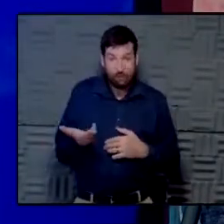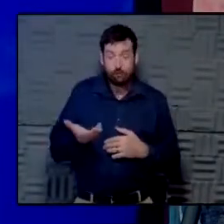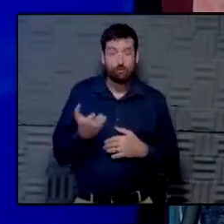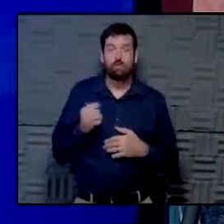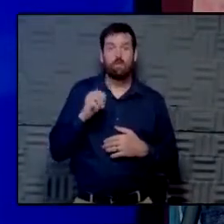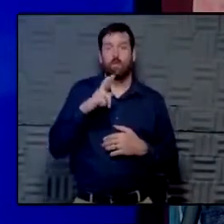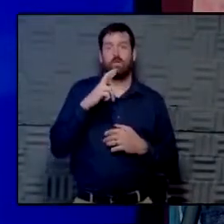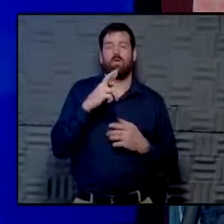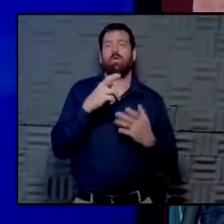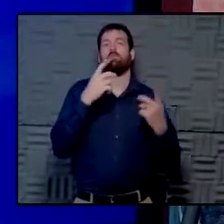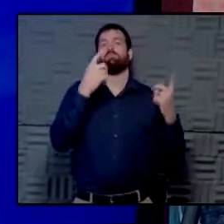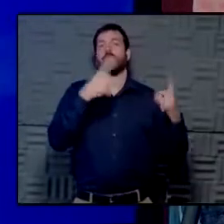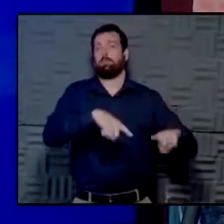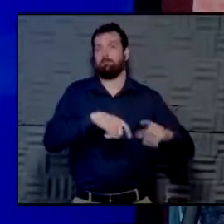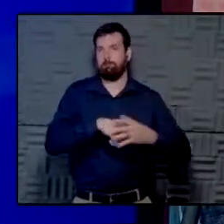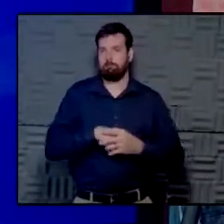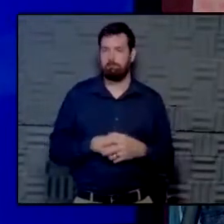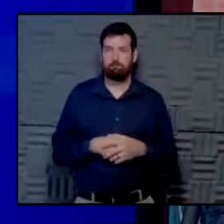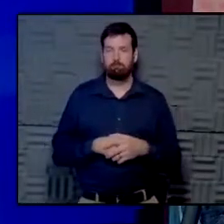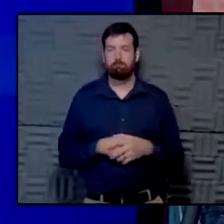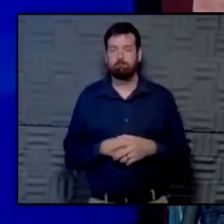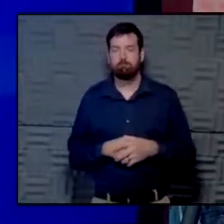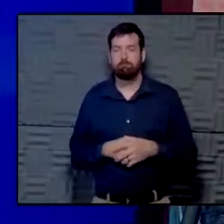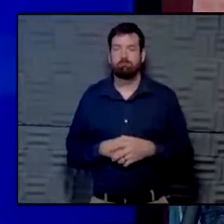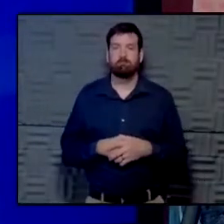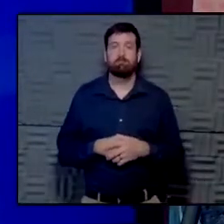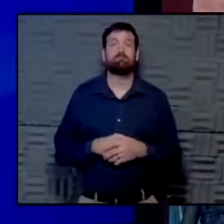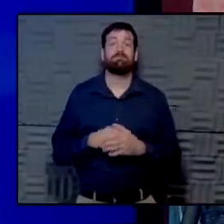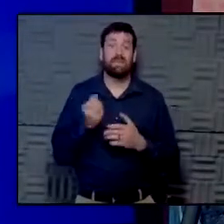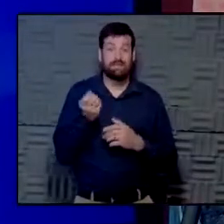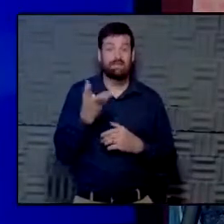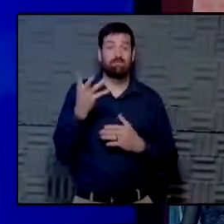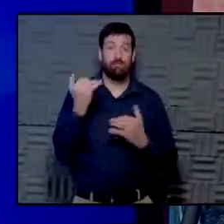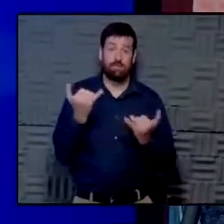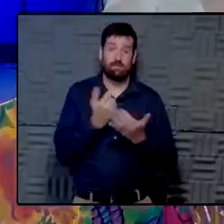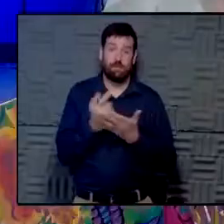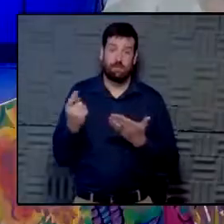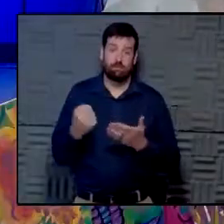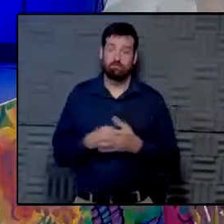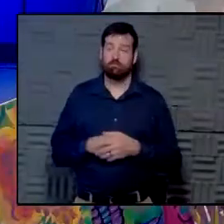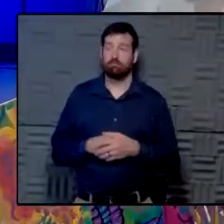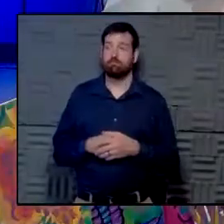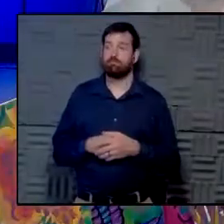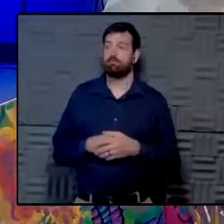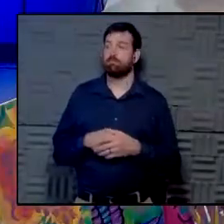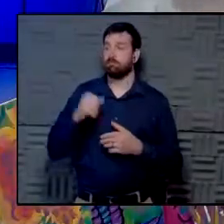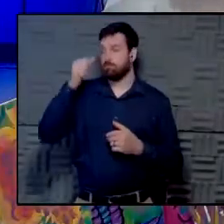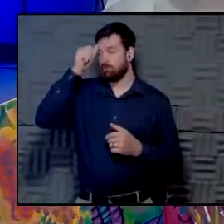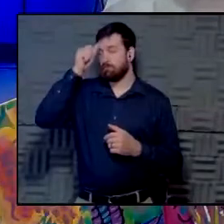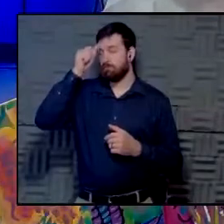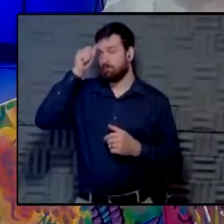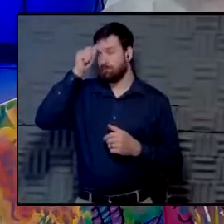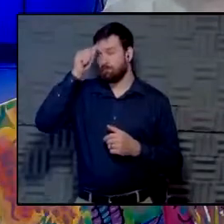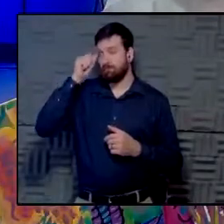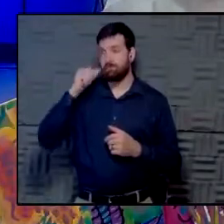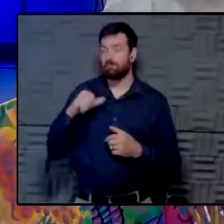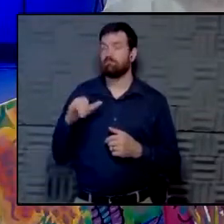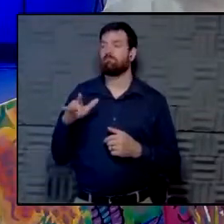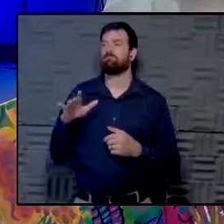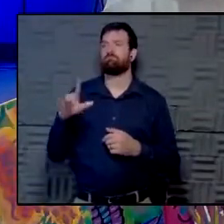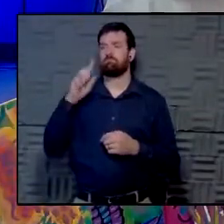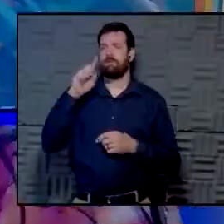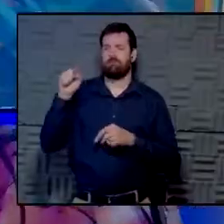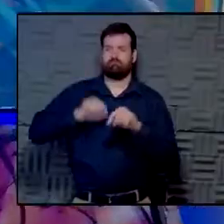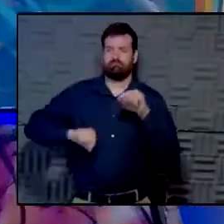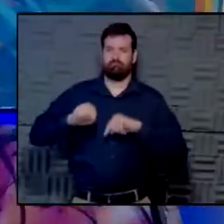whether it just happened to be. So that's how we are capturing ours, but we have had several this week. And I think we go back to, I believe the